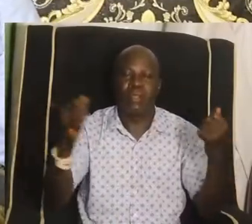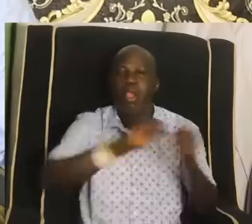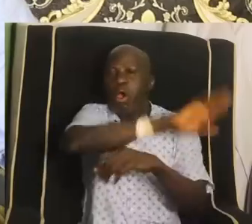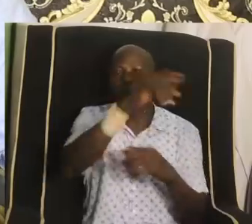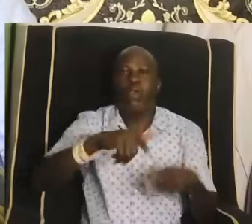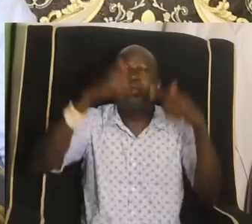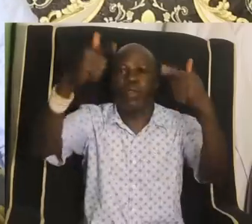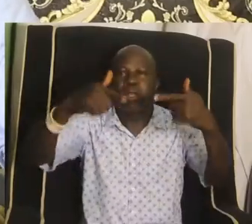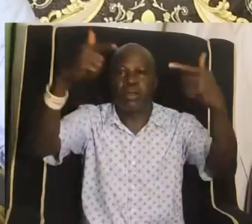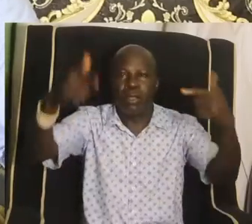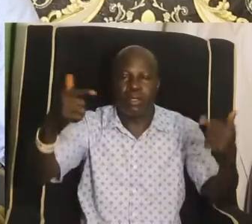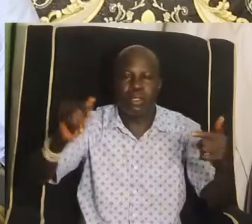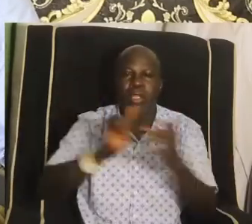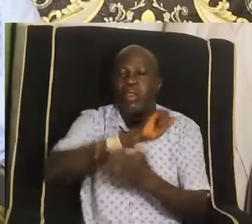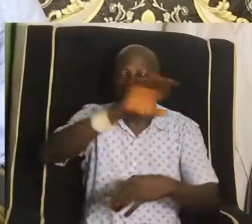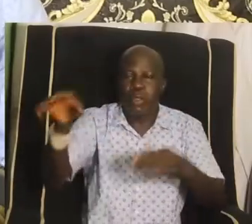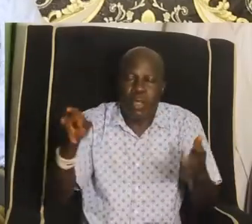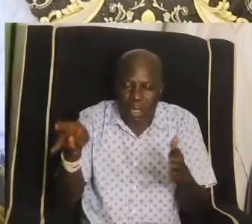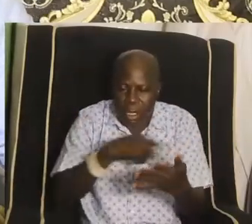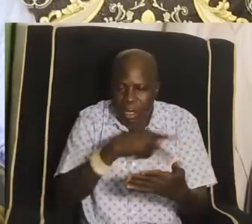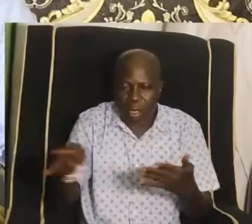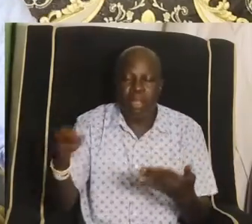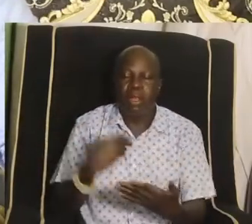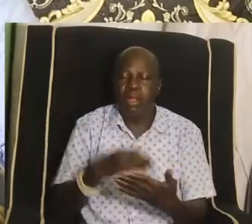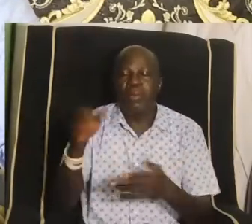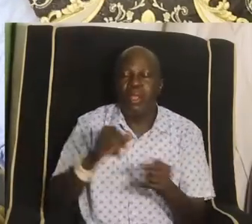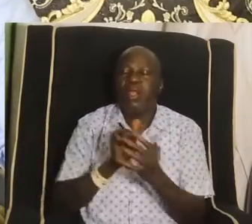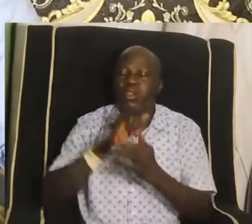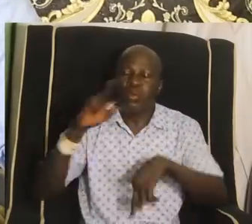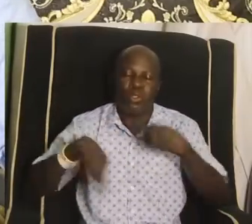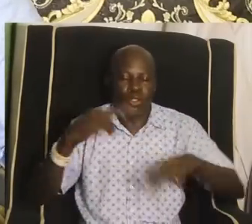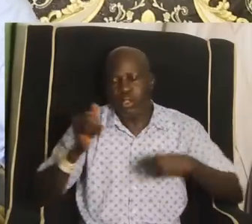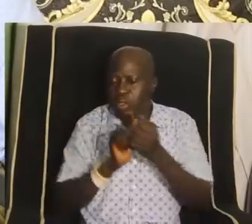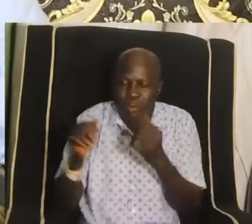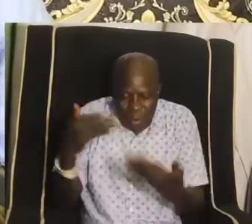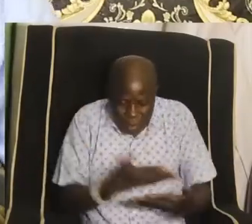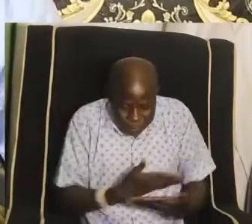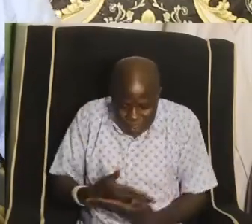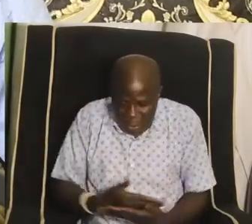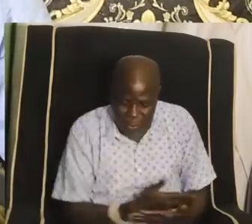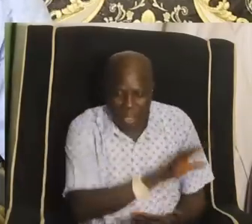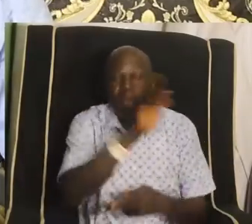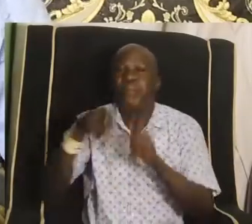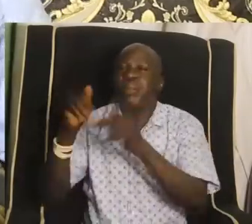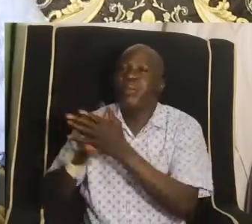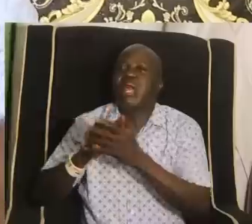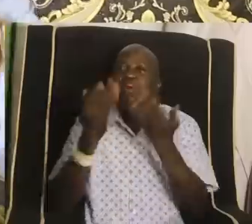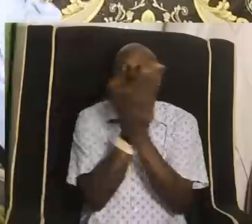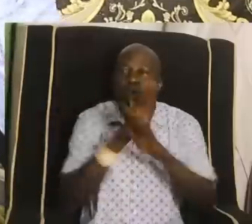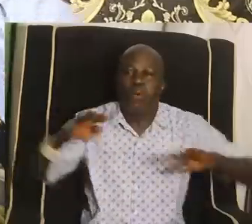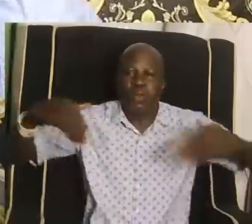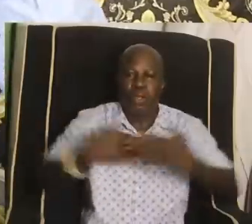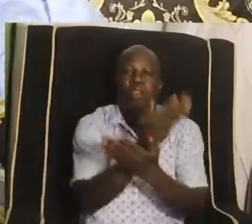Only graduation. People celebrating graduation. Those of you who are doing the ceremony. Those of you that you are rejoicing with your children right now. Those of you that